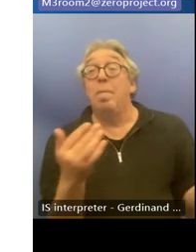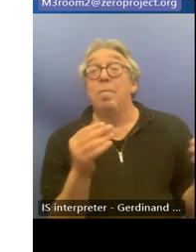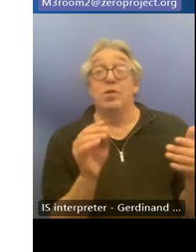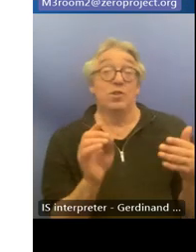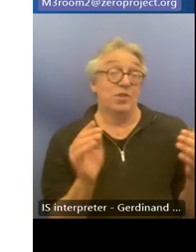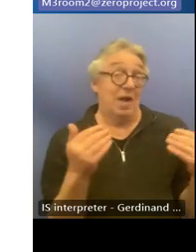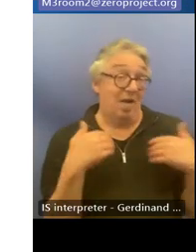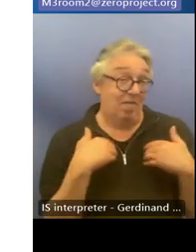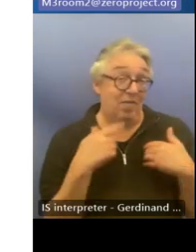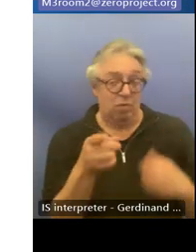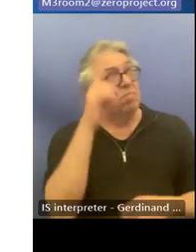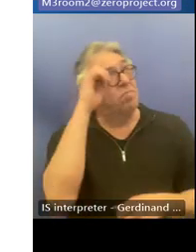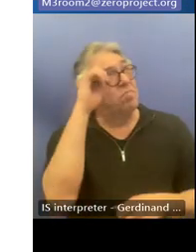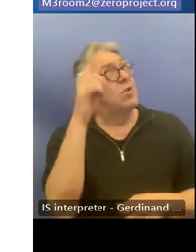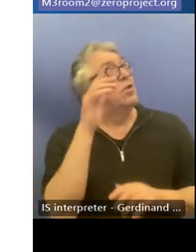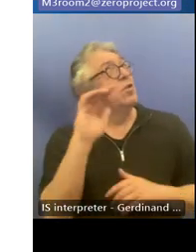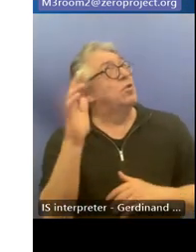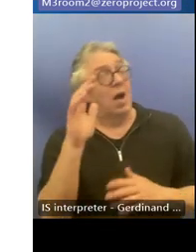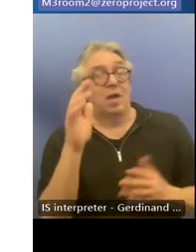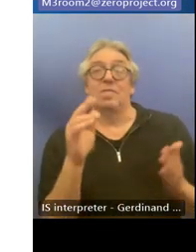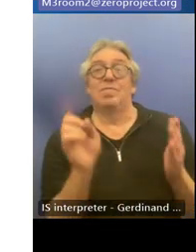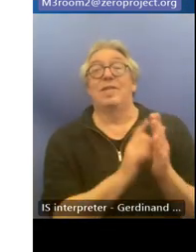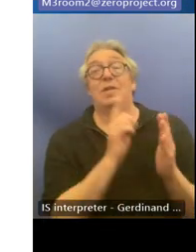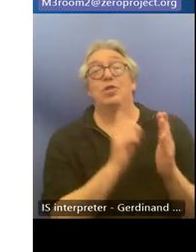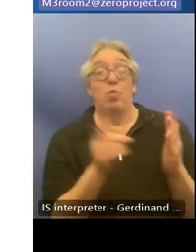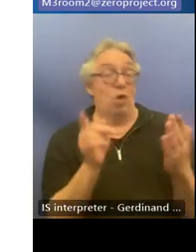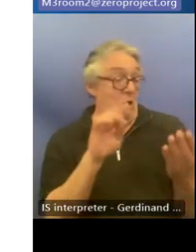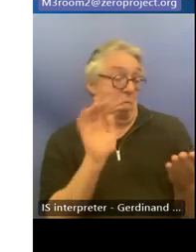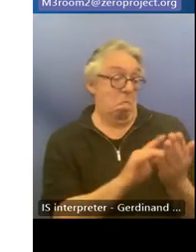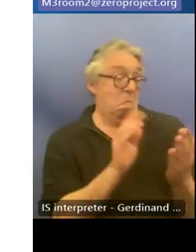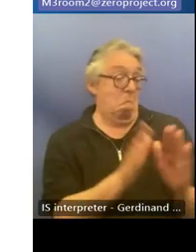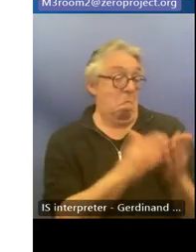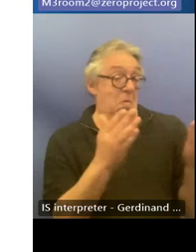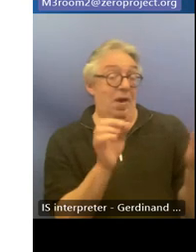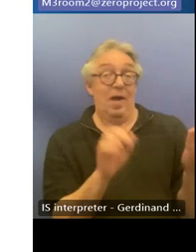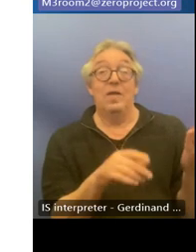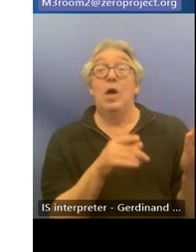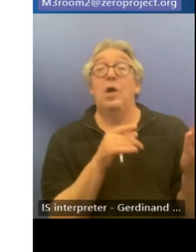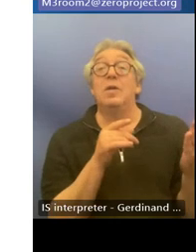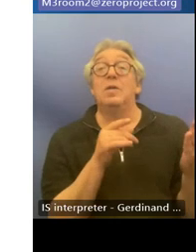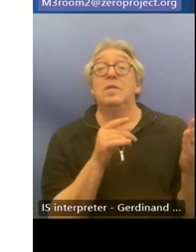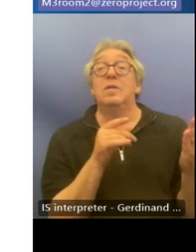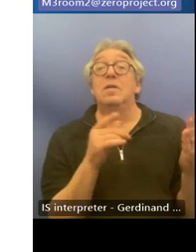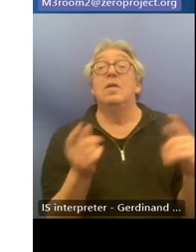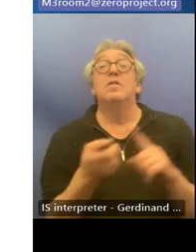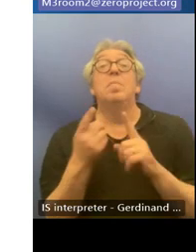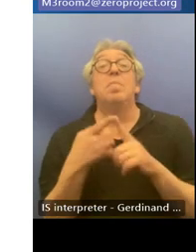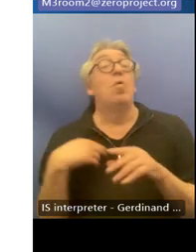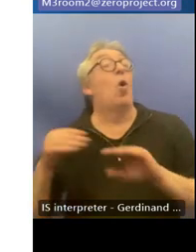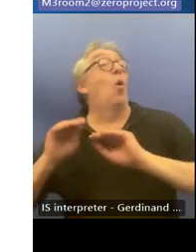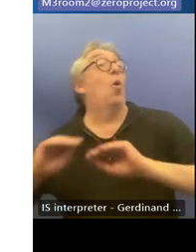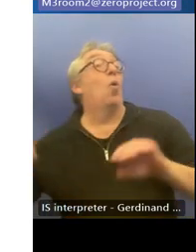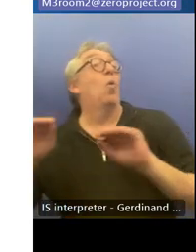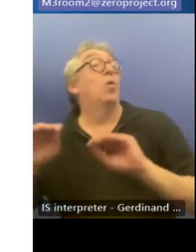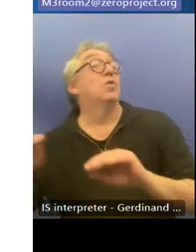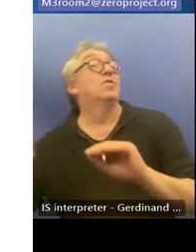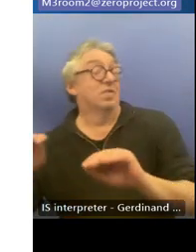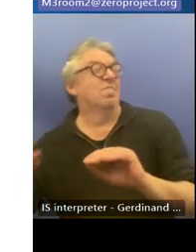And we constantly feed the dictionary with new signs that are not necessarily in the course, but we add more there